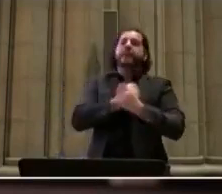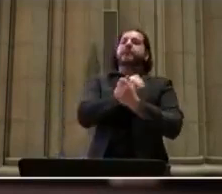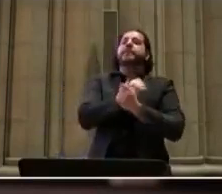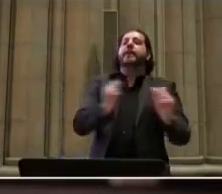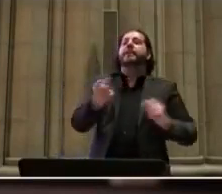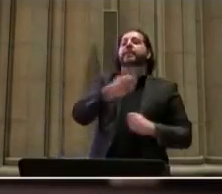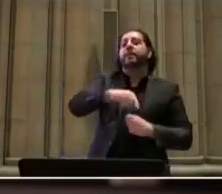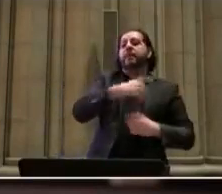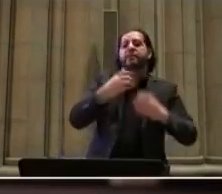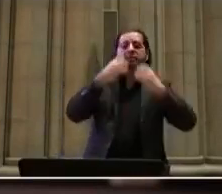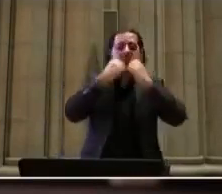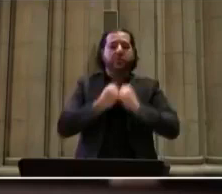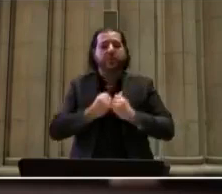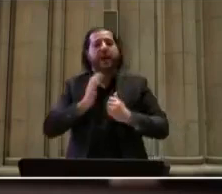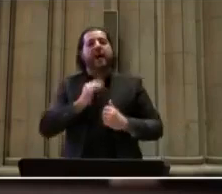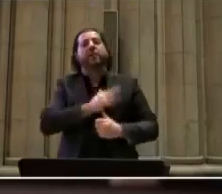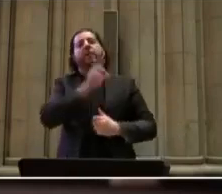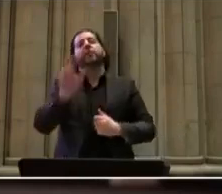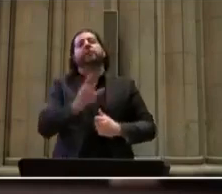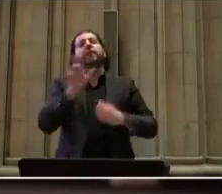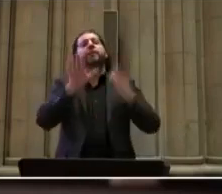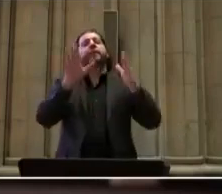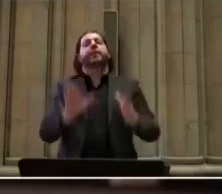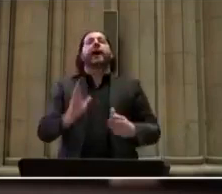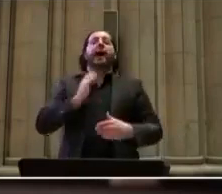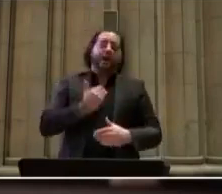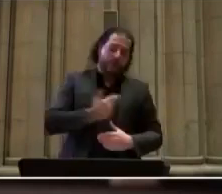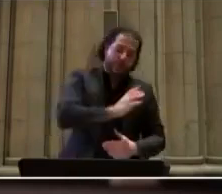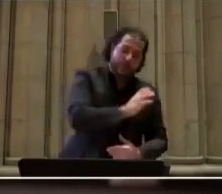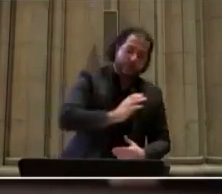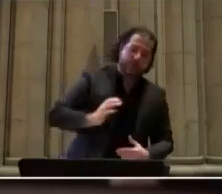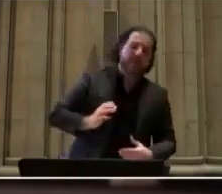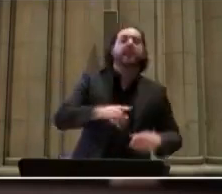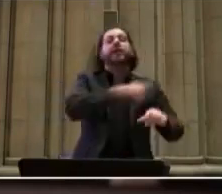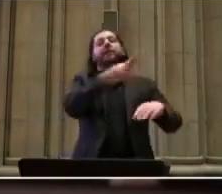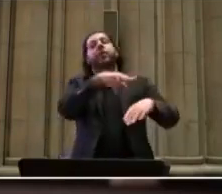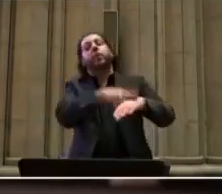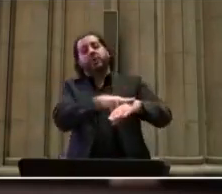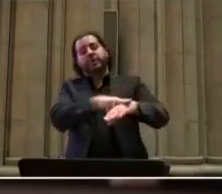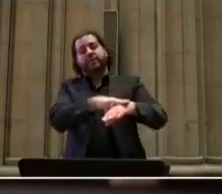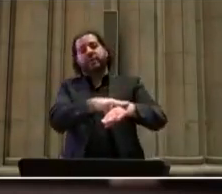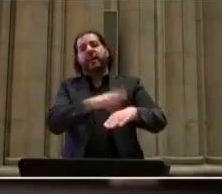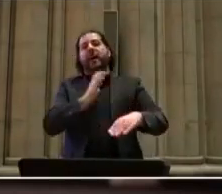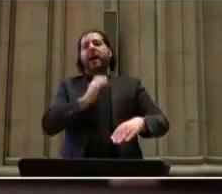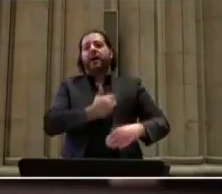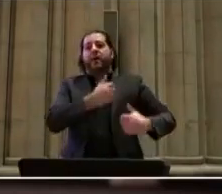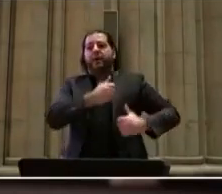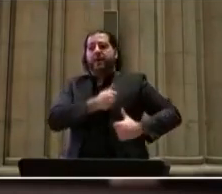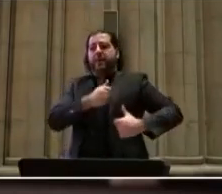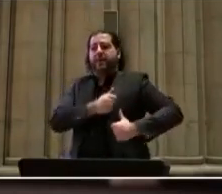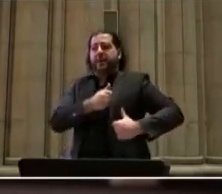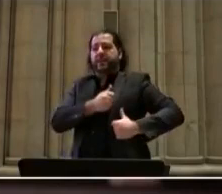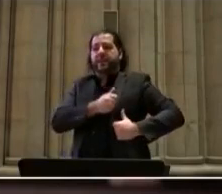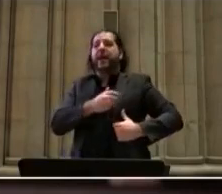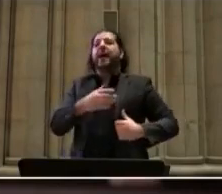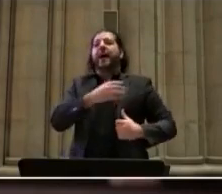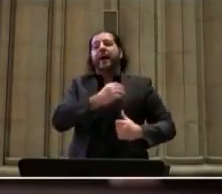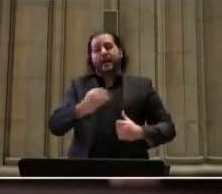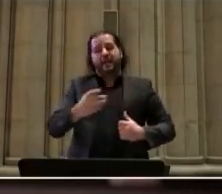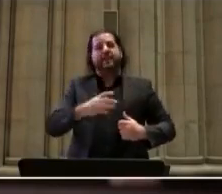and preserve our republic, our Congress and courts, our military and civil